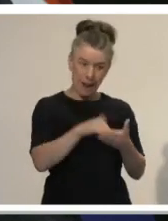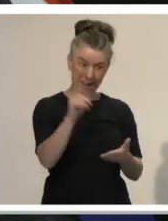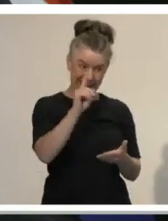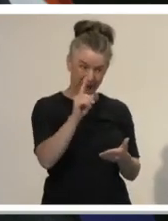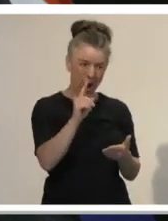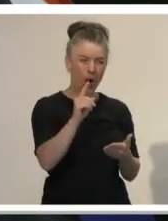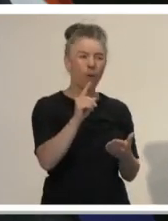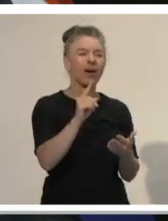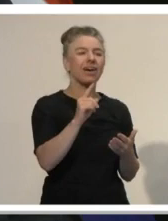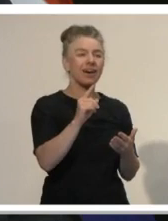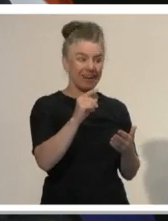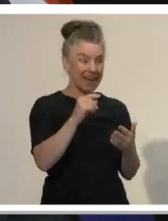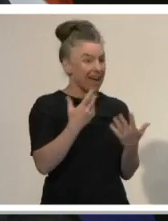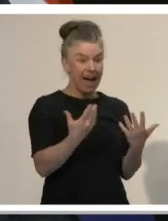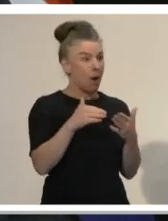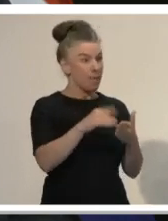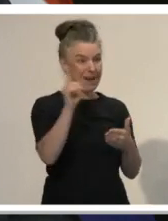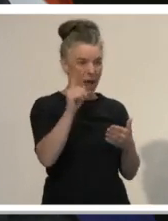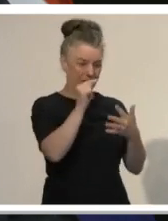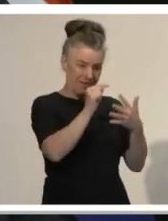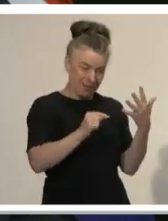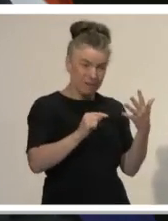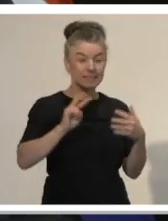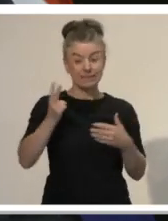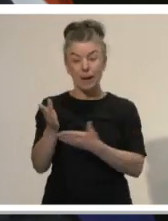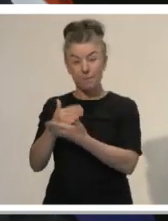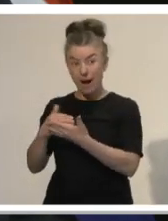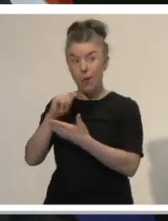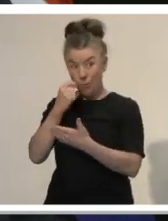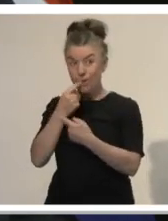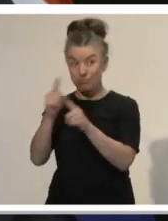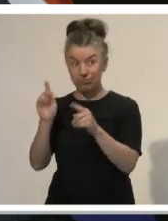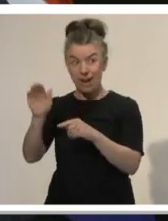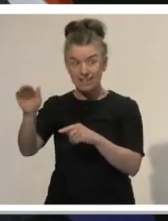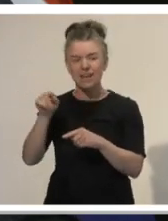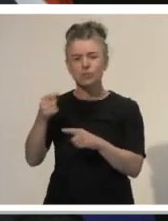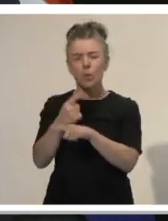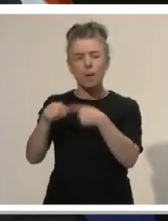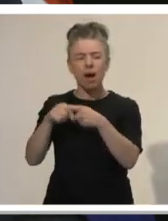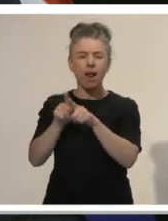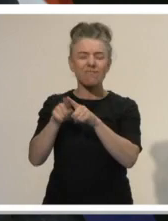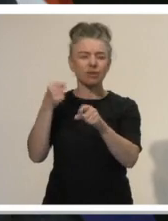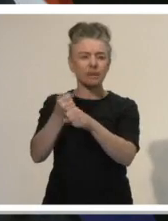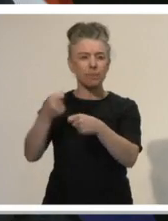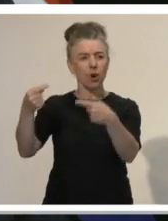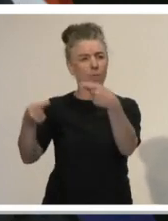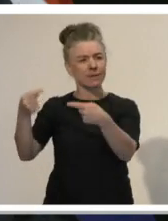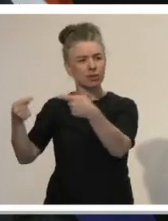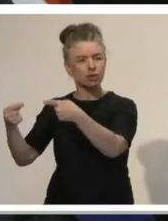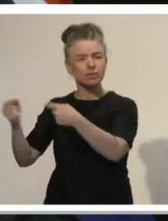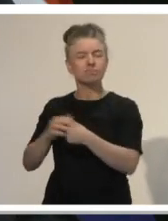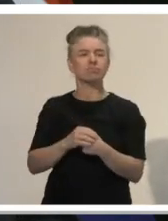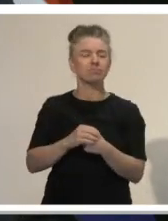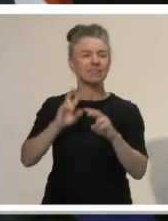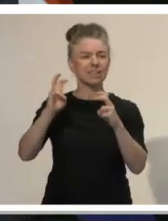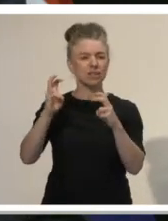This is what this is, while we make sure we continue to work on the second package, which will look at issues like competition and like issues